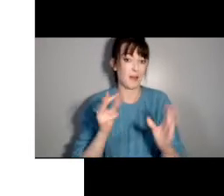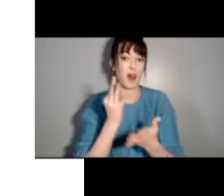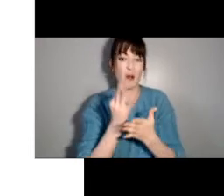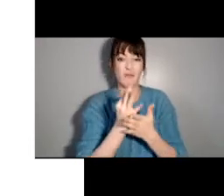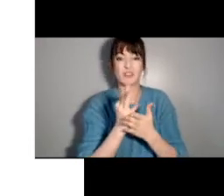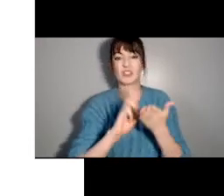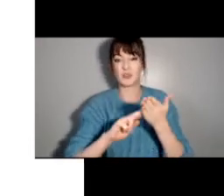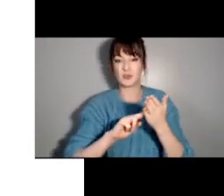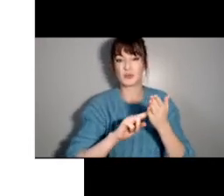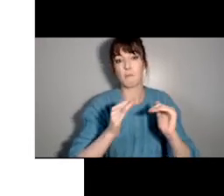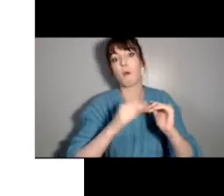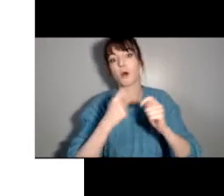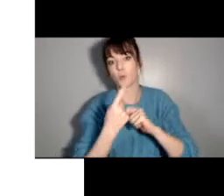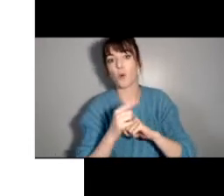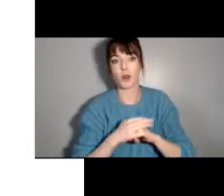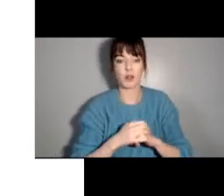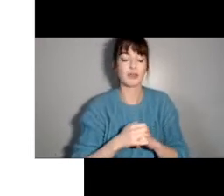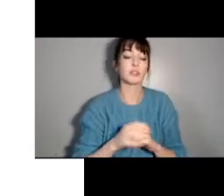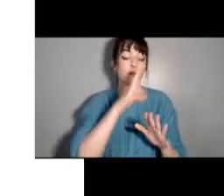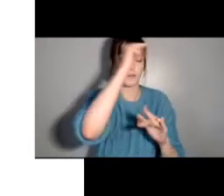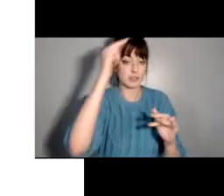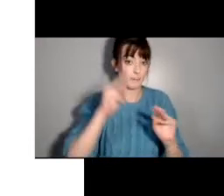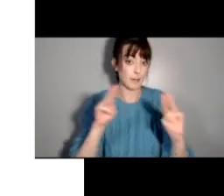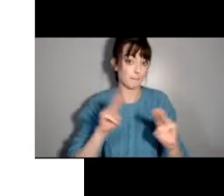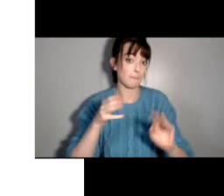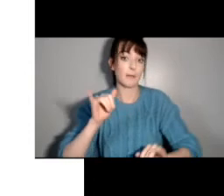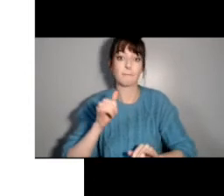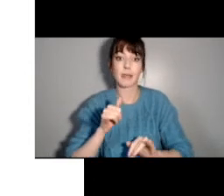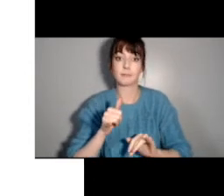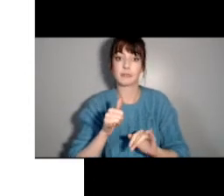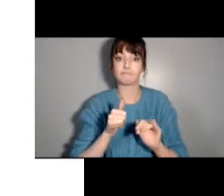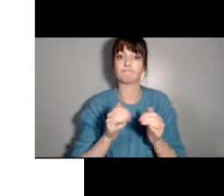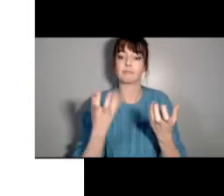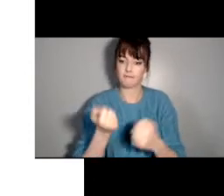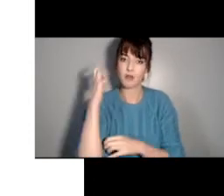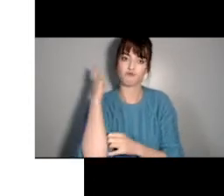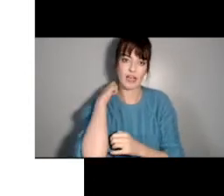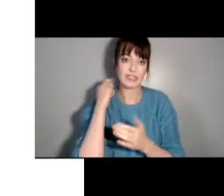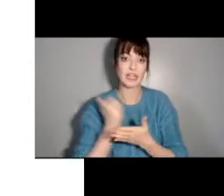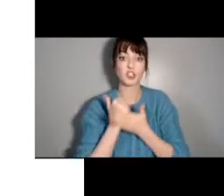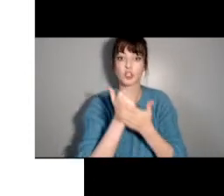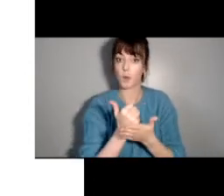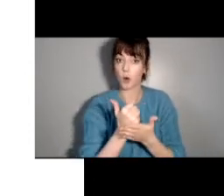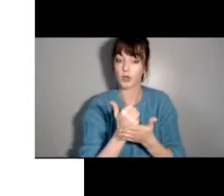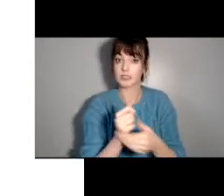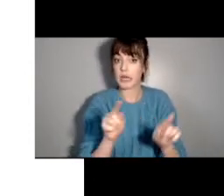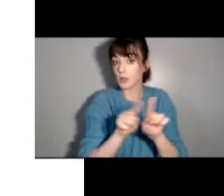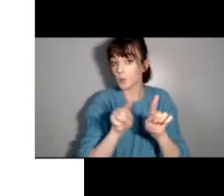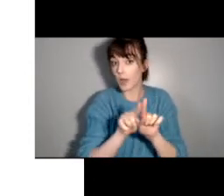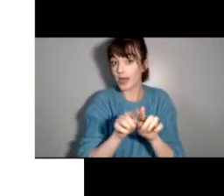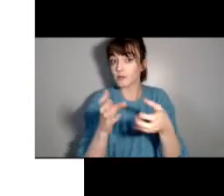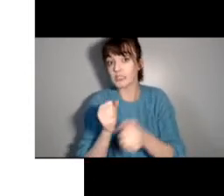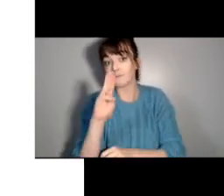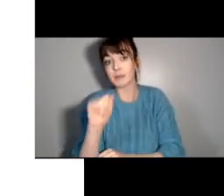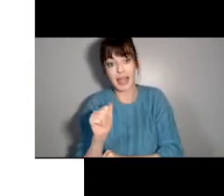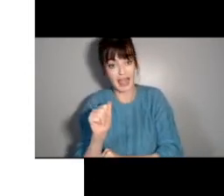type. So for example, people who might have been in residential support, some of them may also have received PA